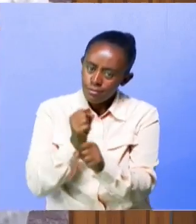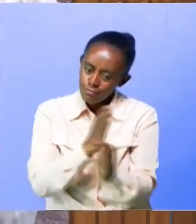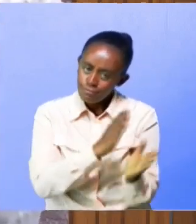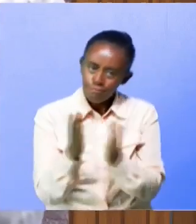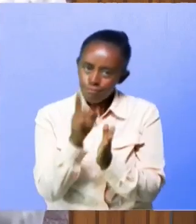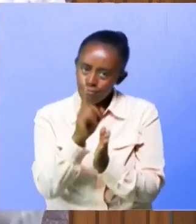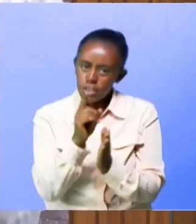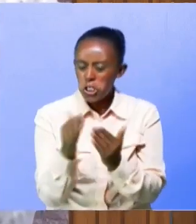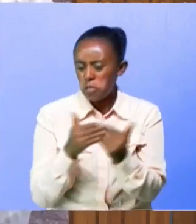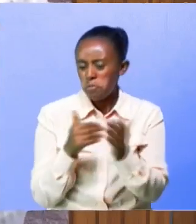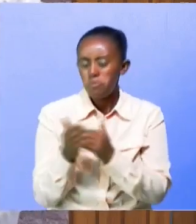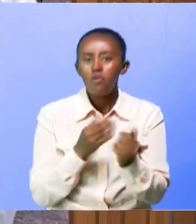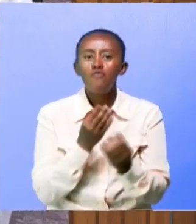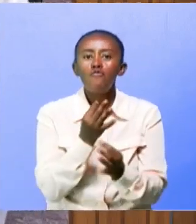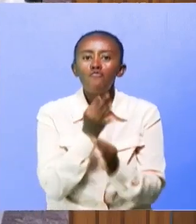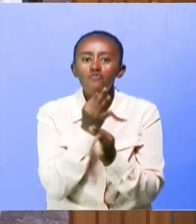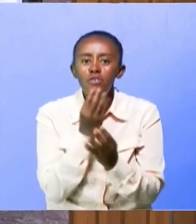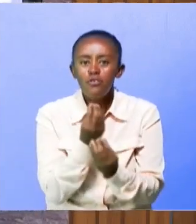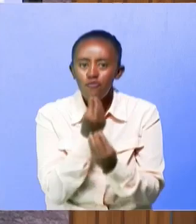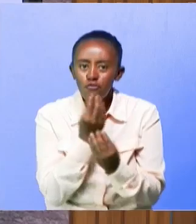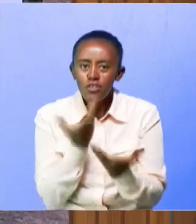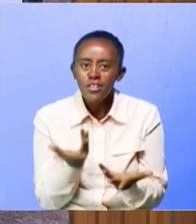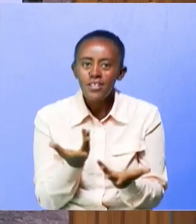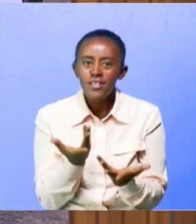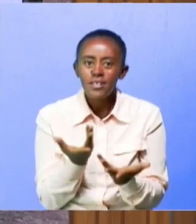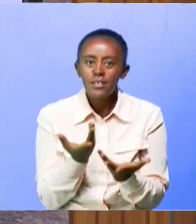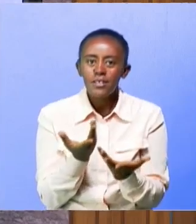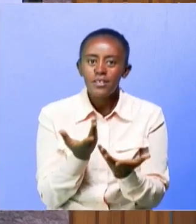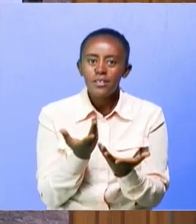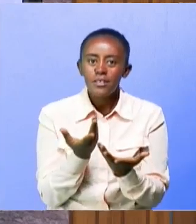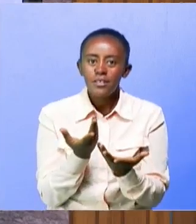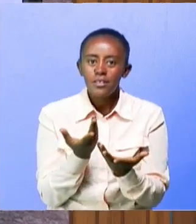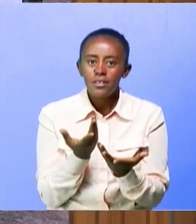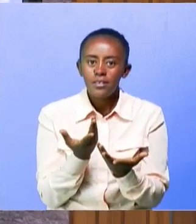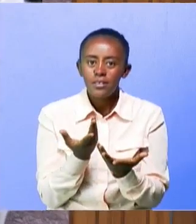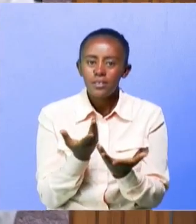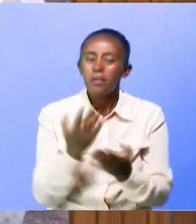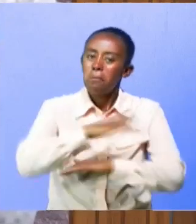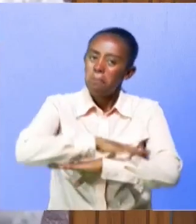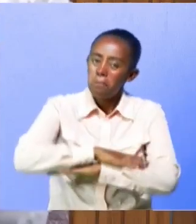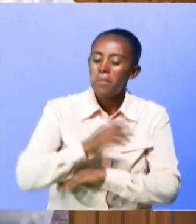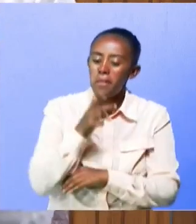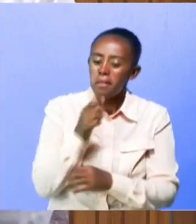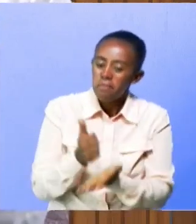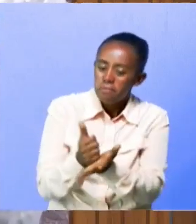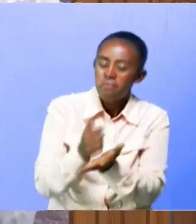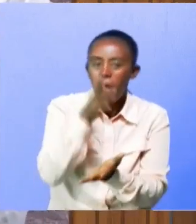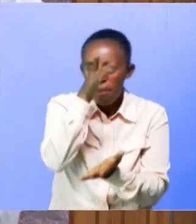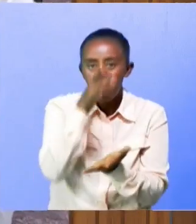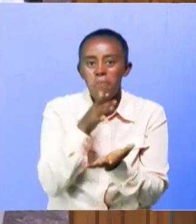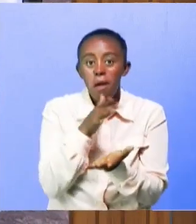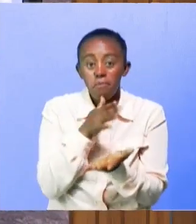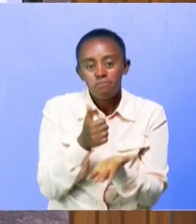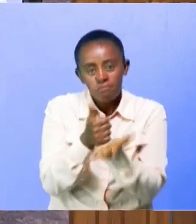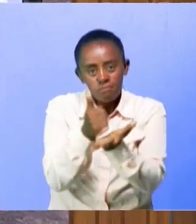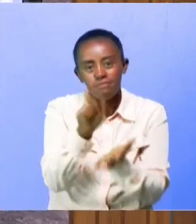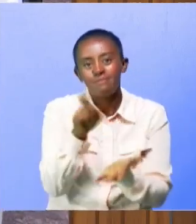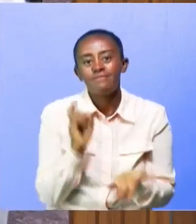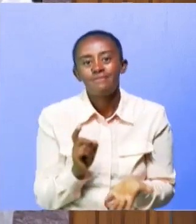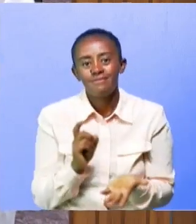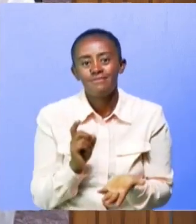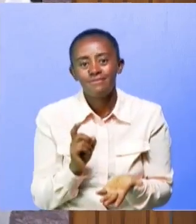simple food, right? You give chance and break for your sisters and mothers too.